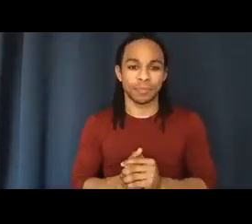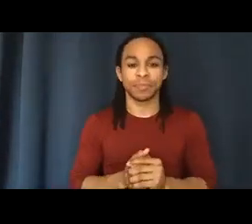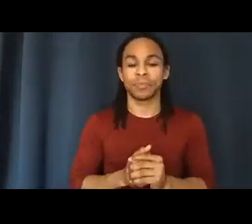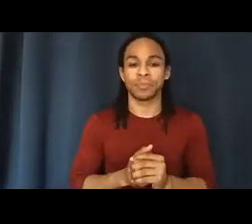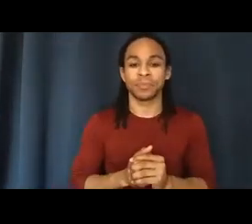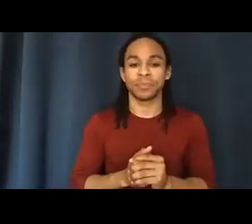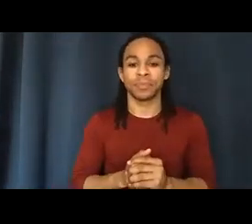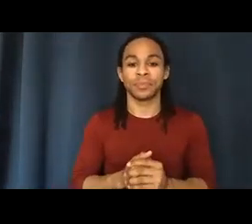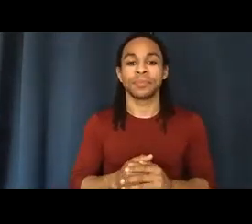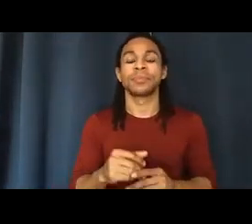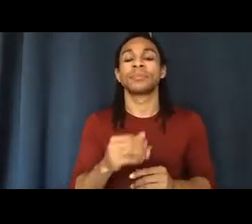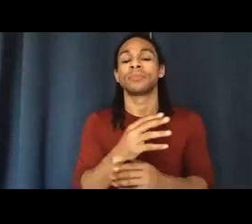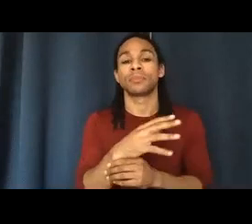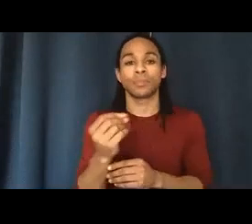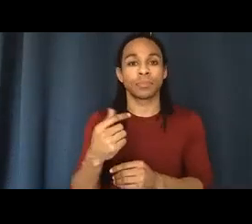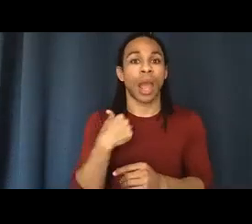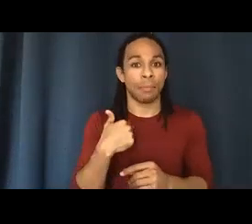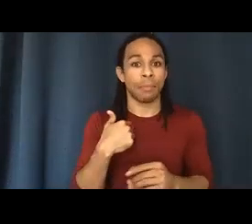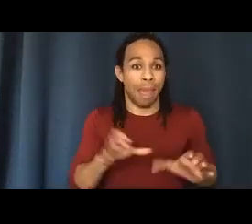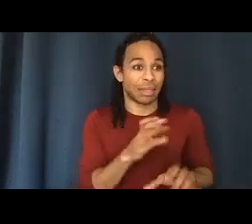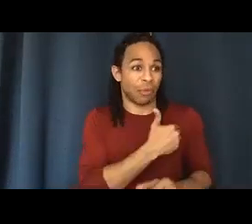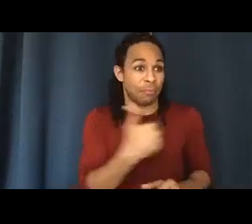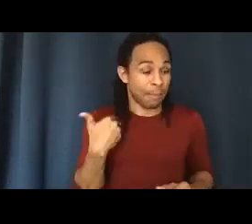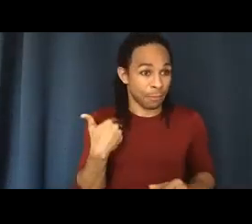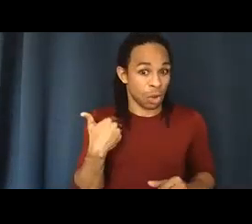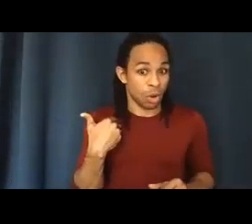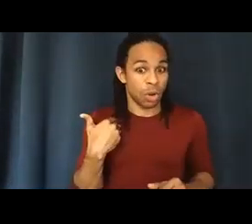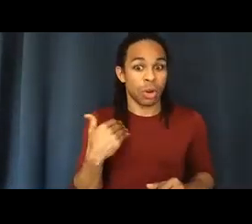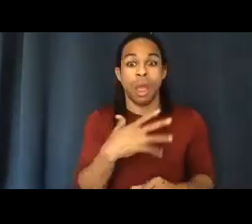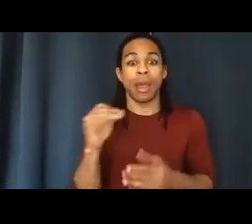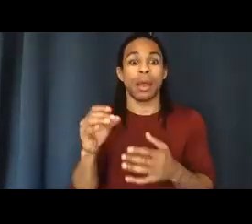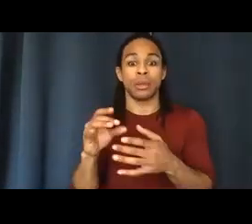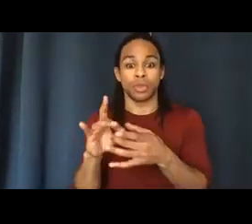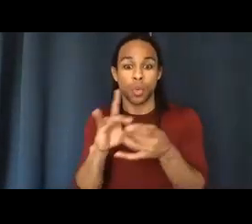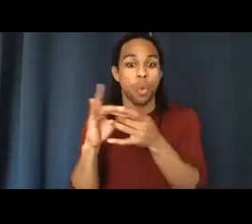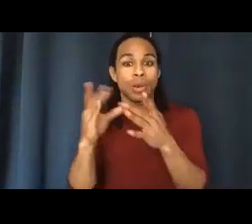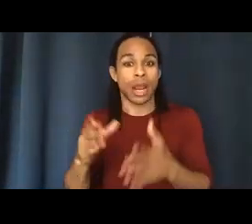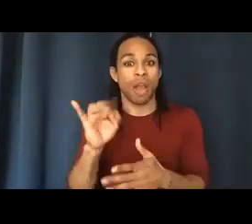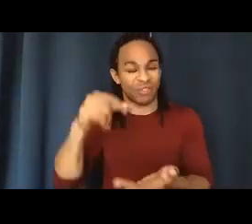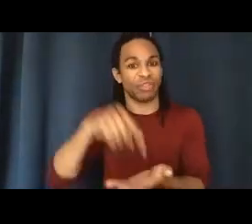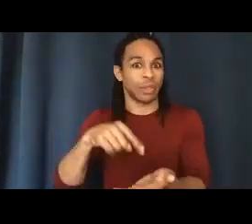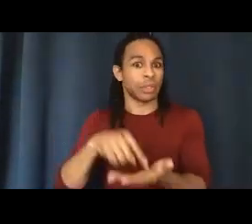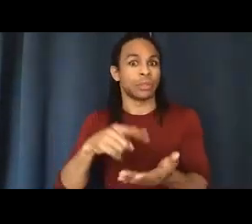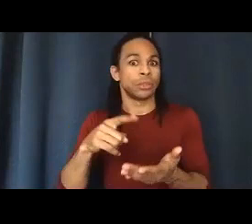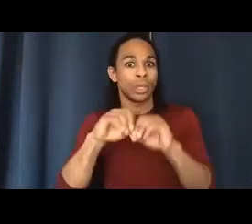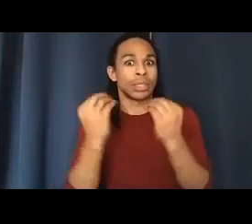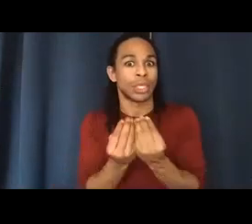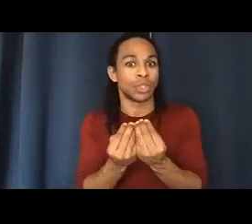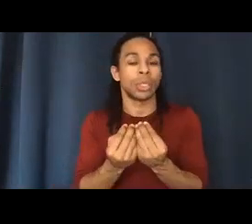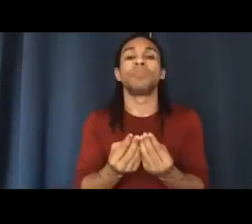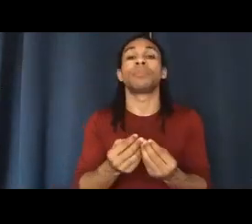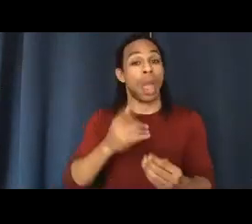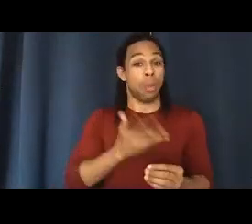I also am a member of this organization, which is done and coordinated by